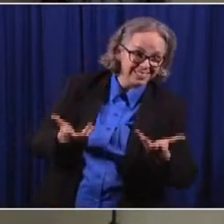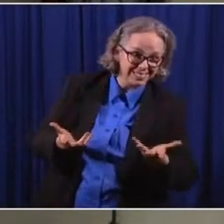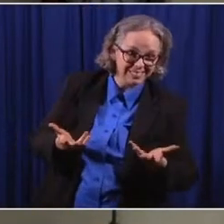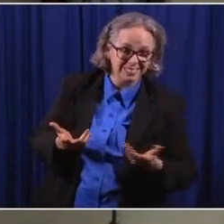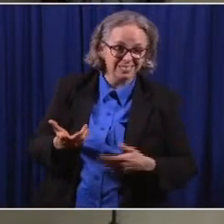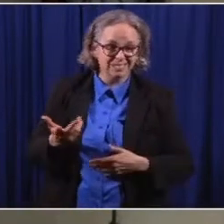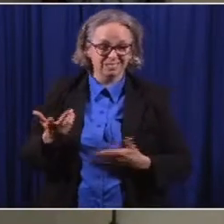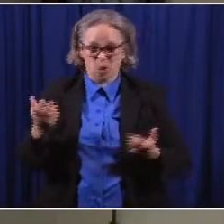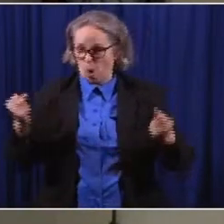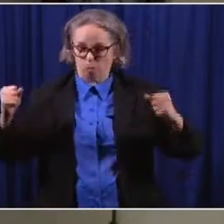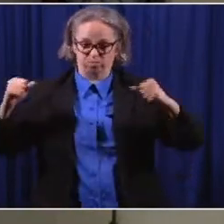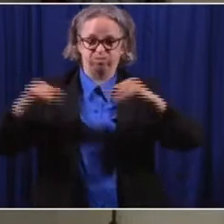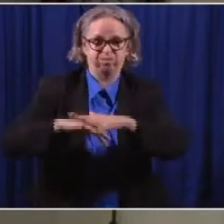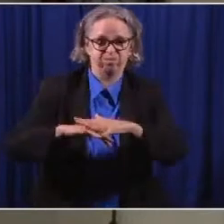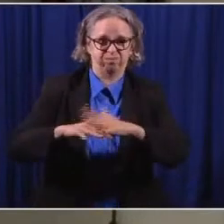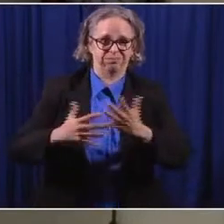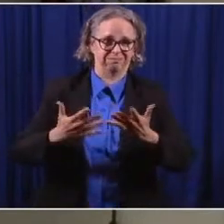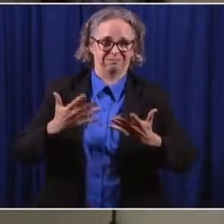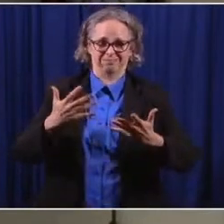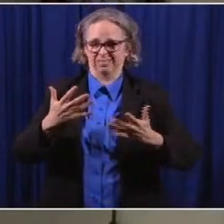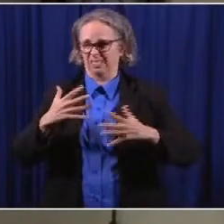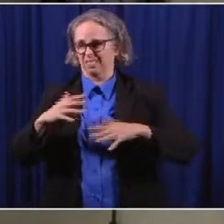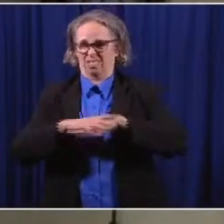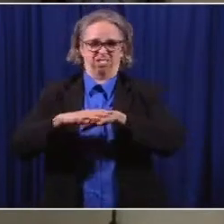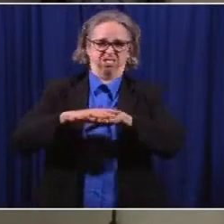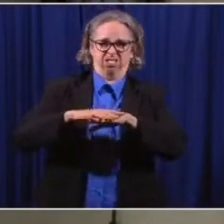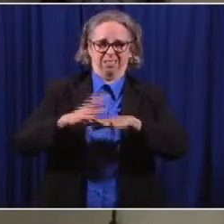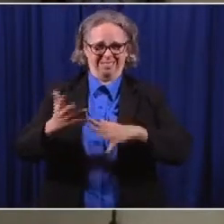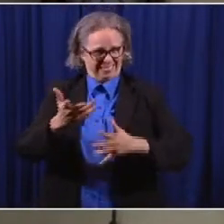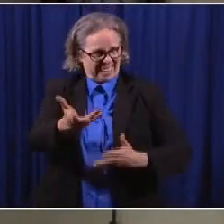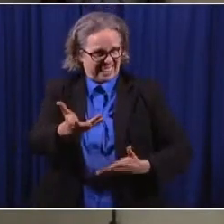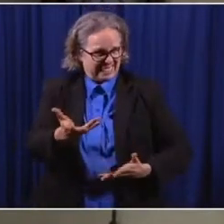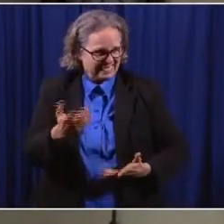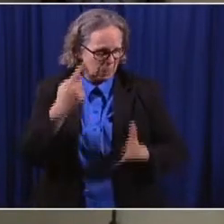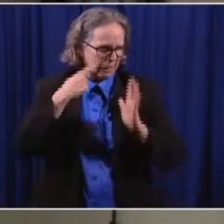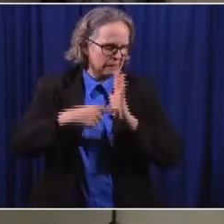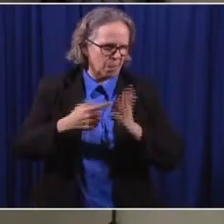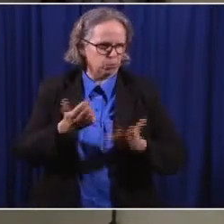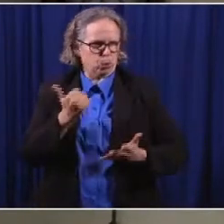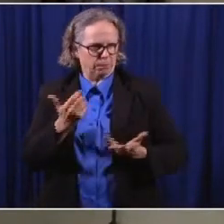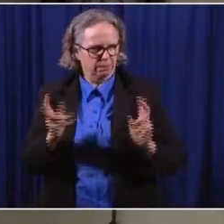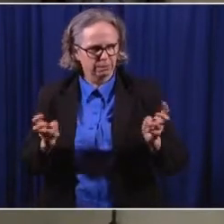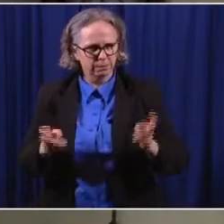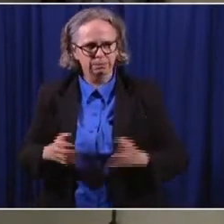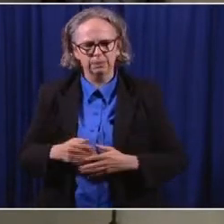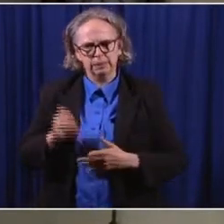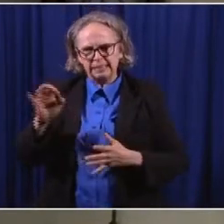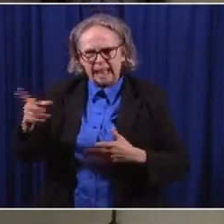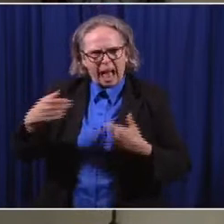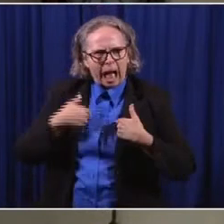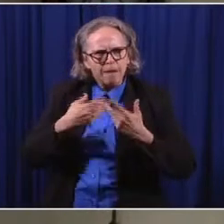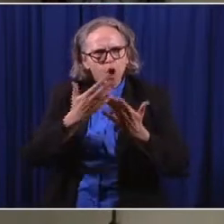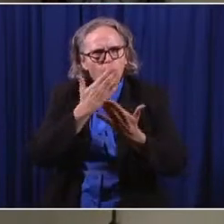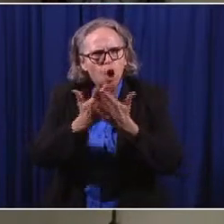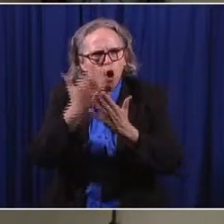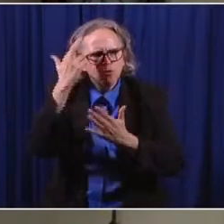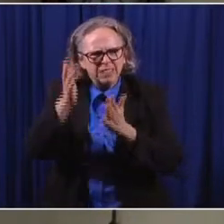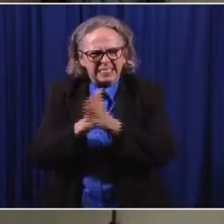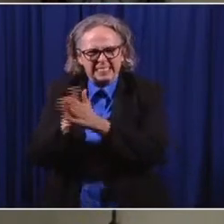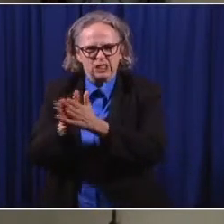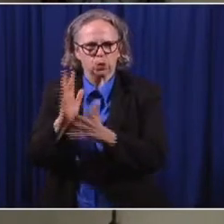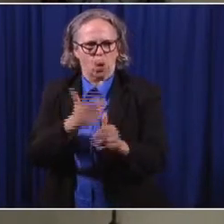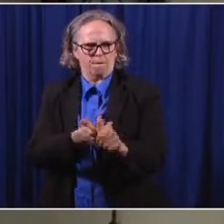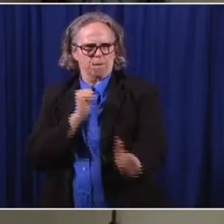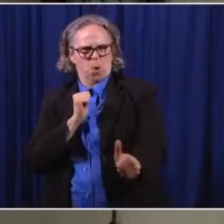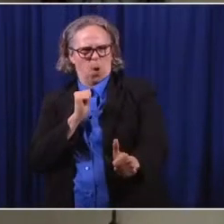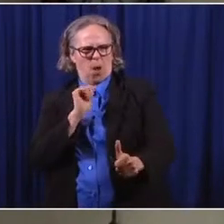socializing at a close proximity to each other with a lot of different people. But there's a real incentive for them not to do that, to be careful. So I think